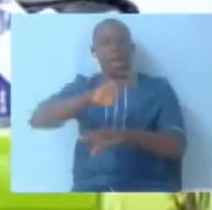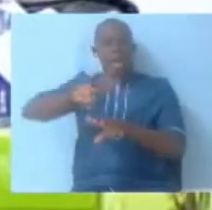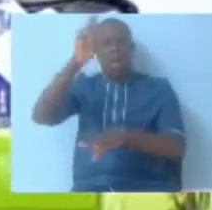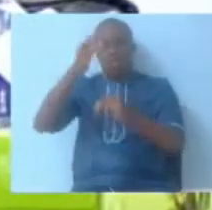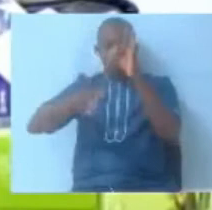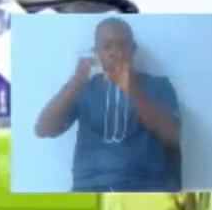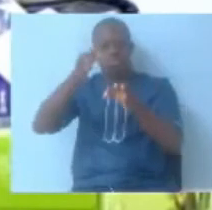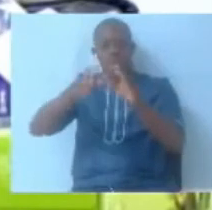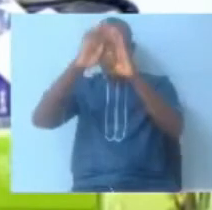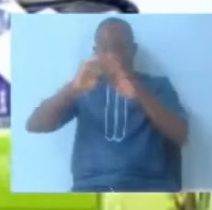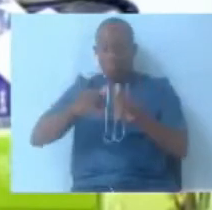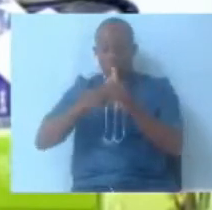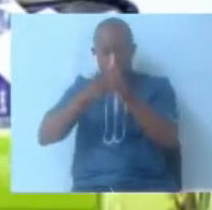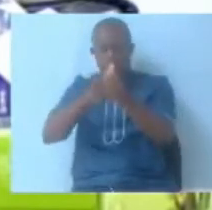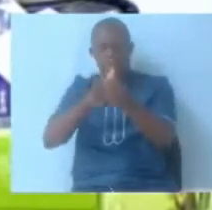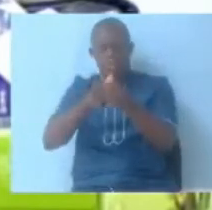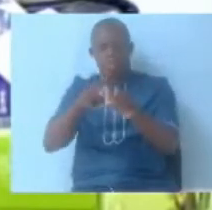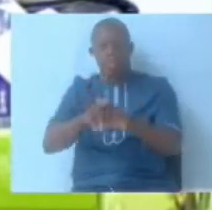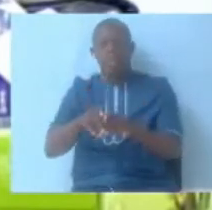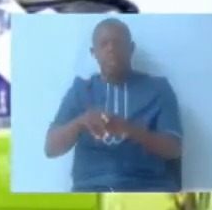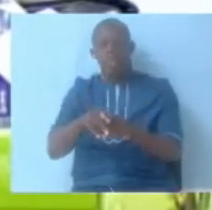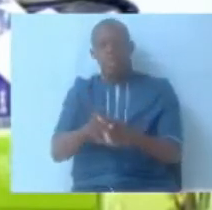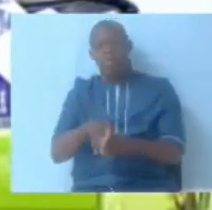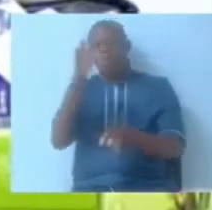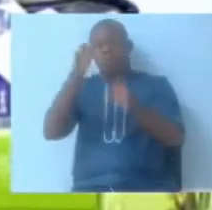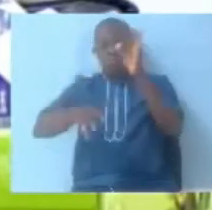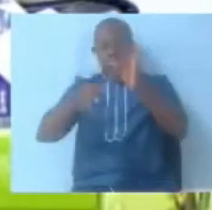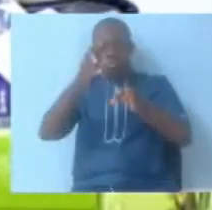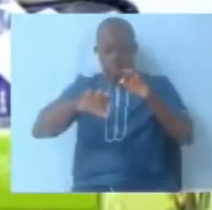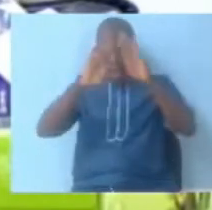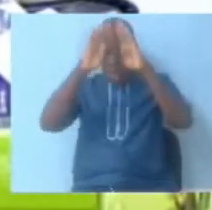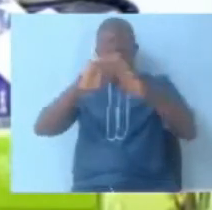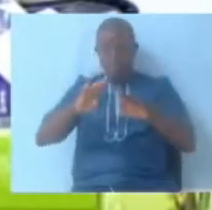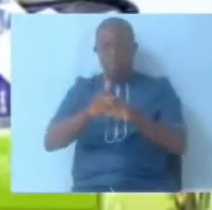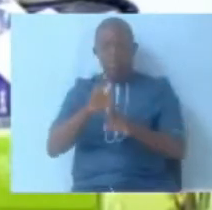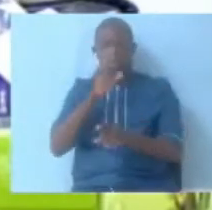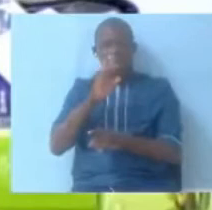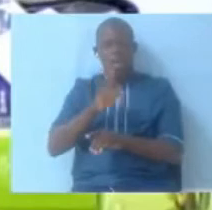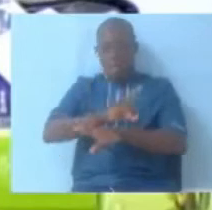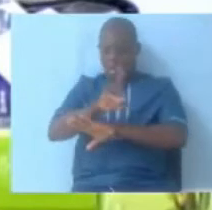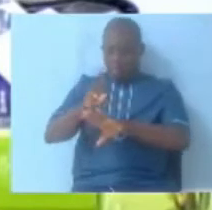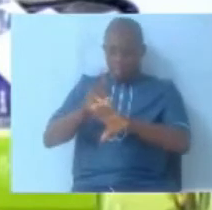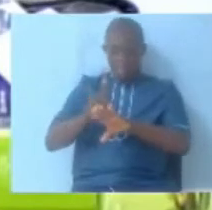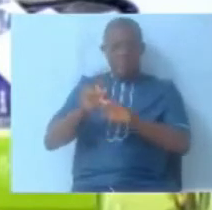sar kankile wala no. The magistrate court has declined jurisdiction on the basis of the fact that they were